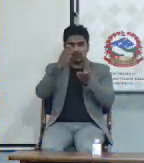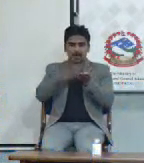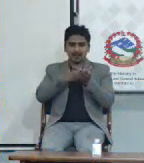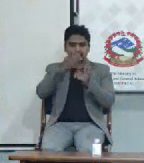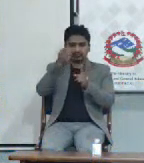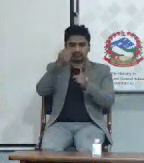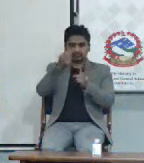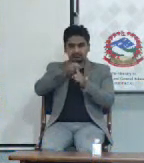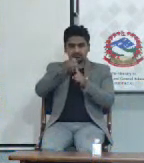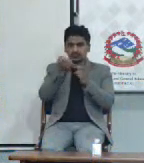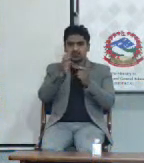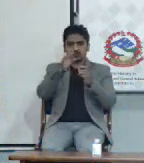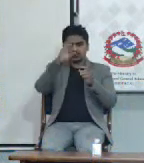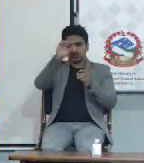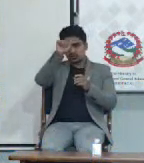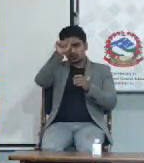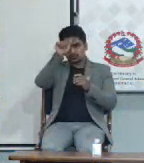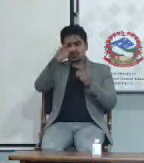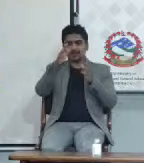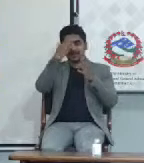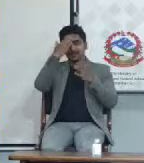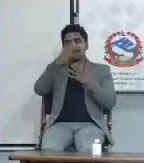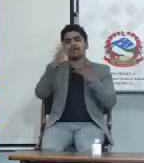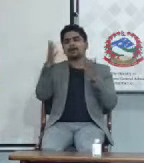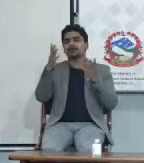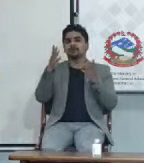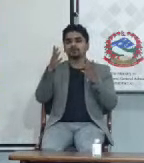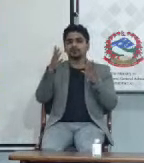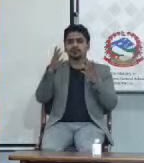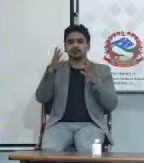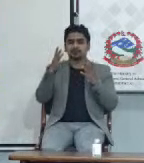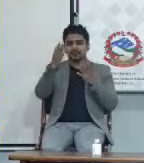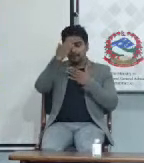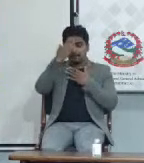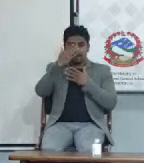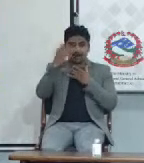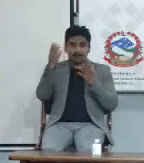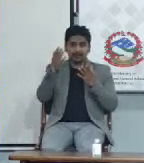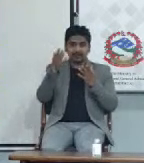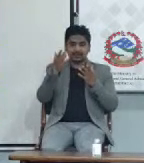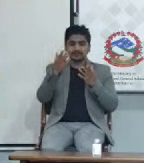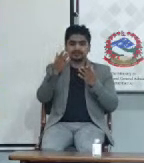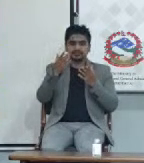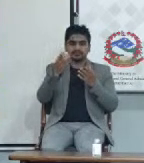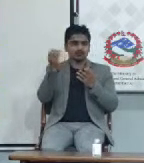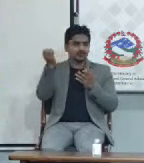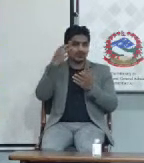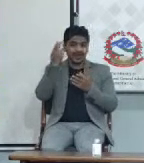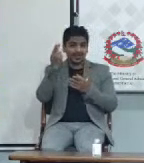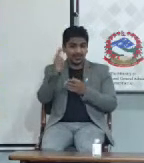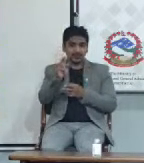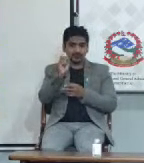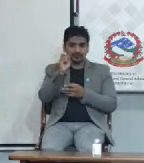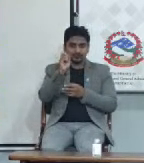Where we have been listening, pandemics, but infodemic. Yes, this is a new terminology